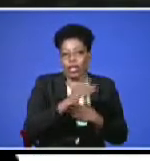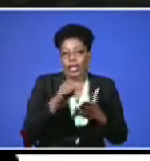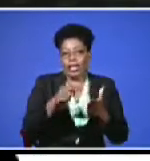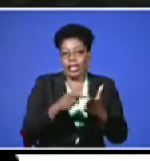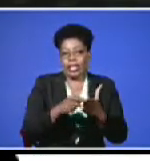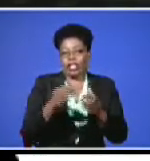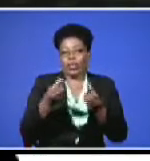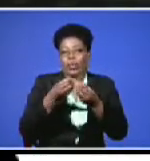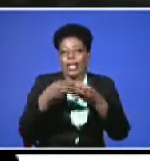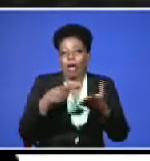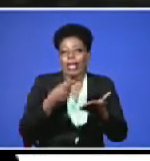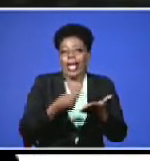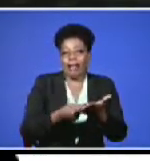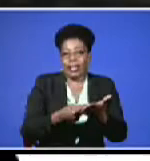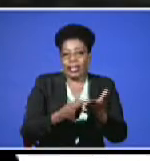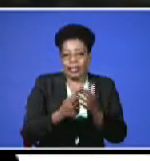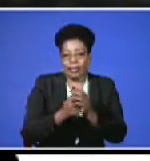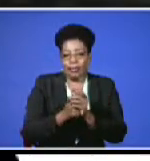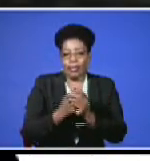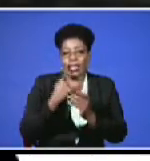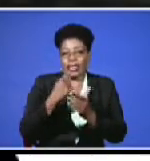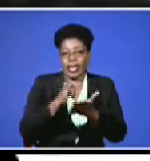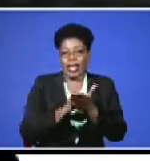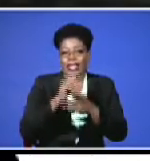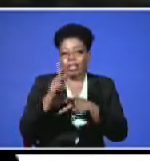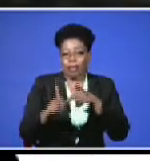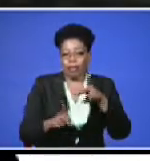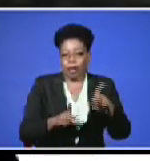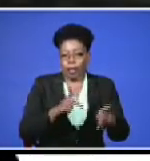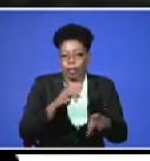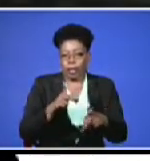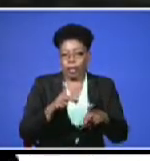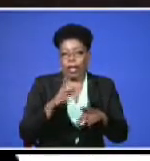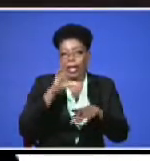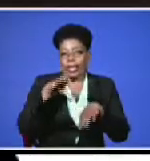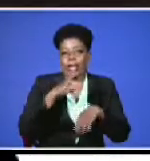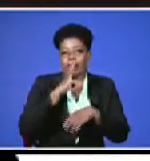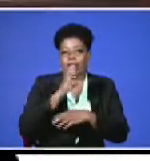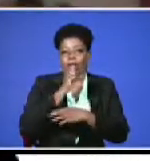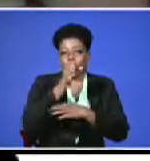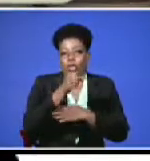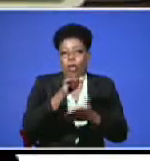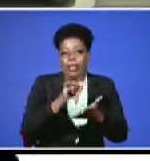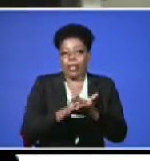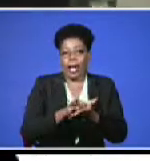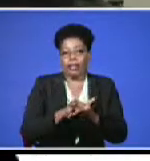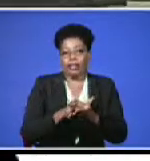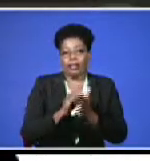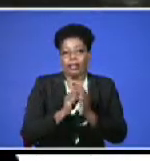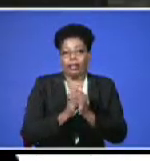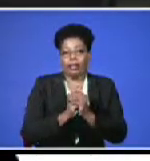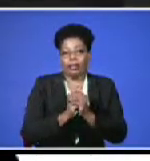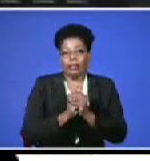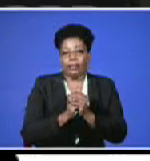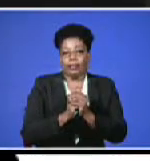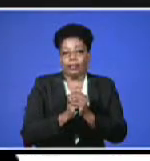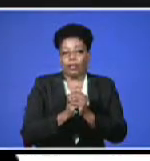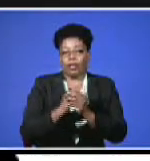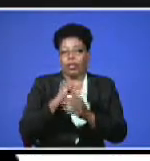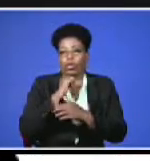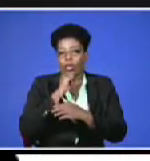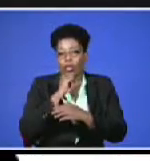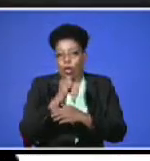without evidence. The public can be assured that we would neither be